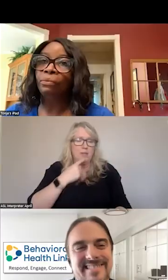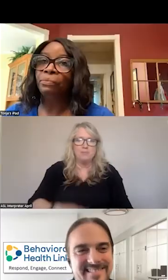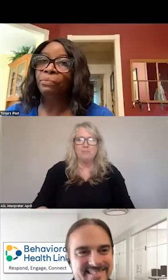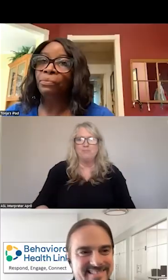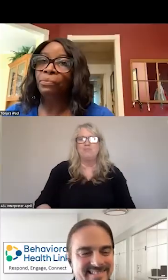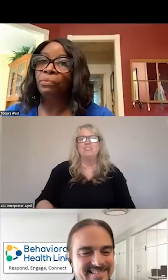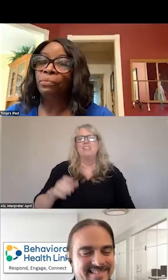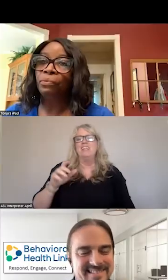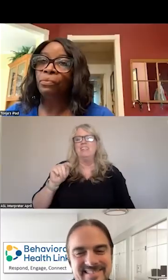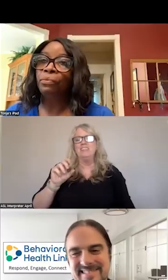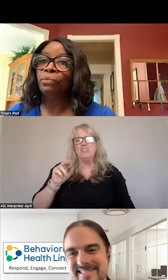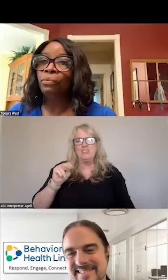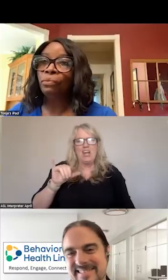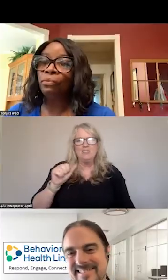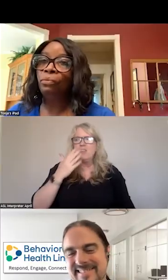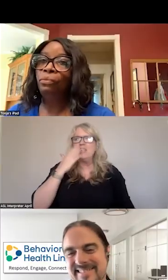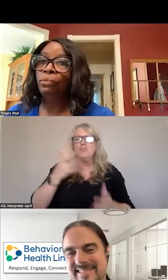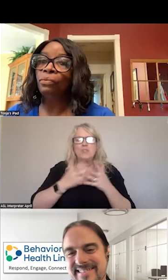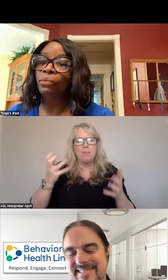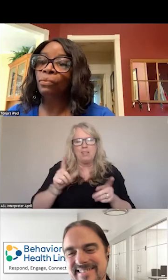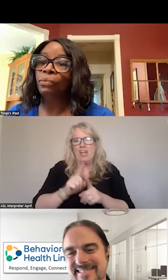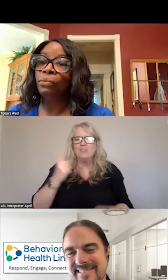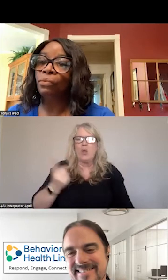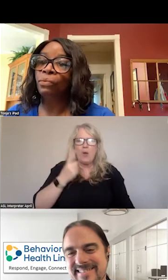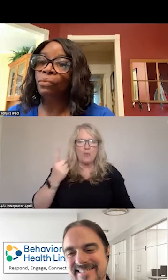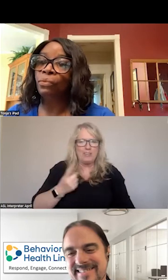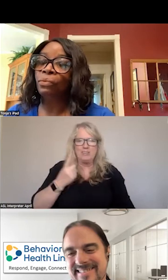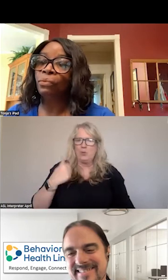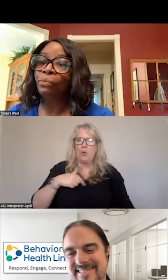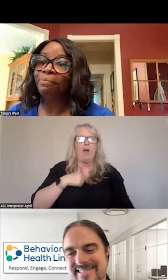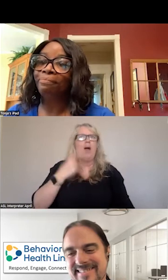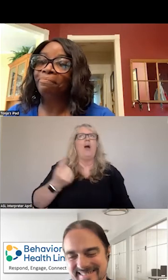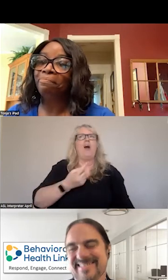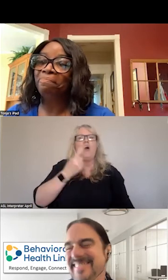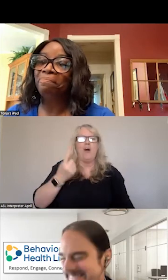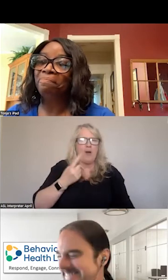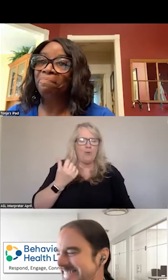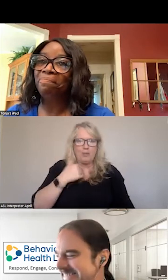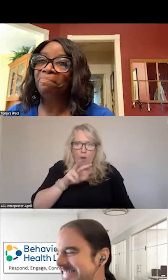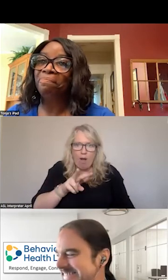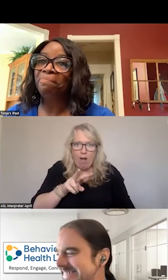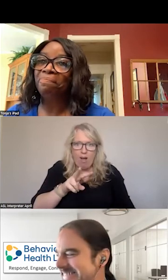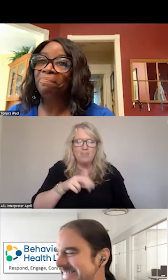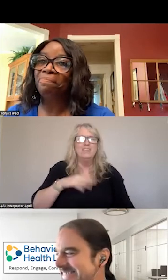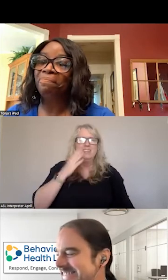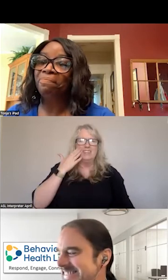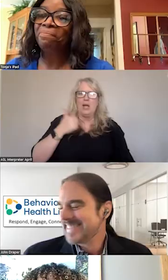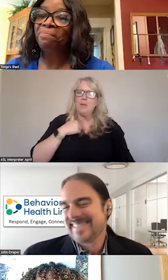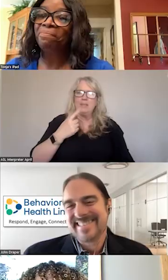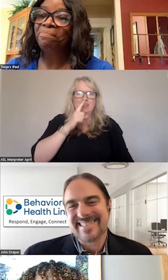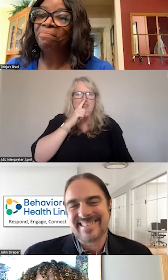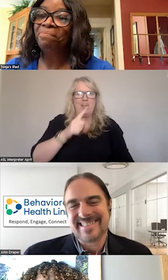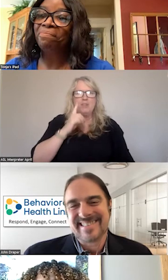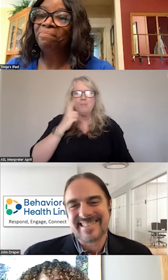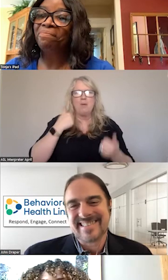Tanja, thank you so much. As always, you always drop the mic when you're talking. I'm gonna probably steal